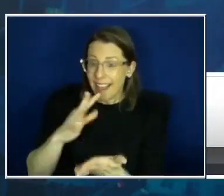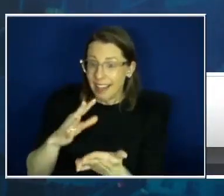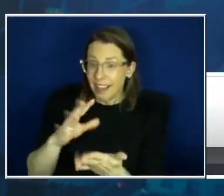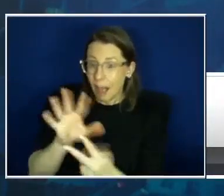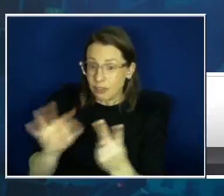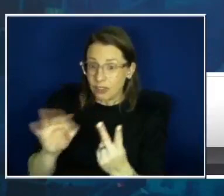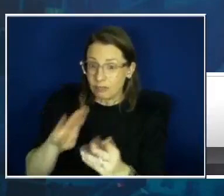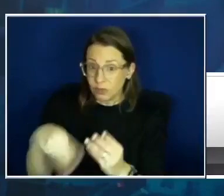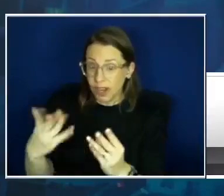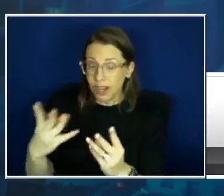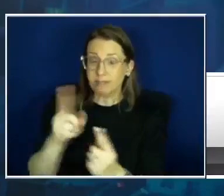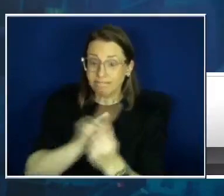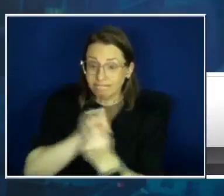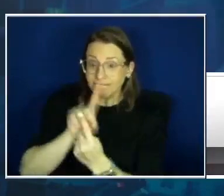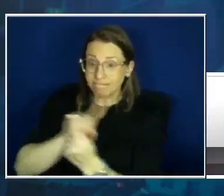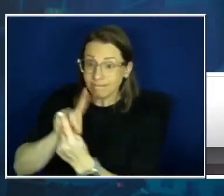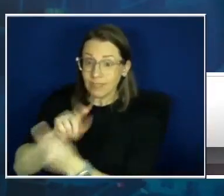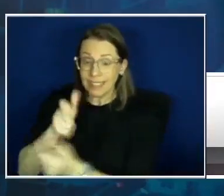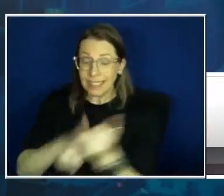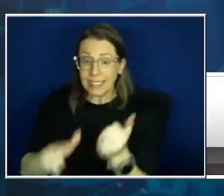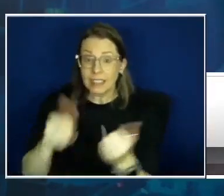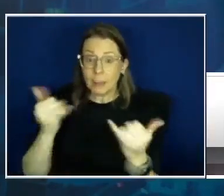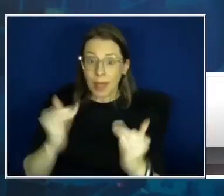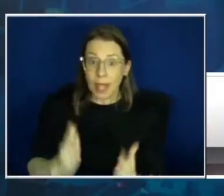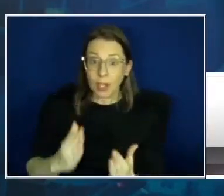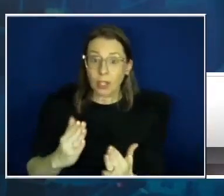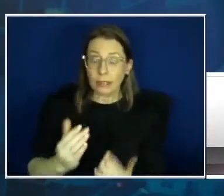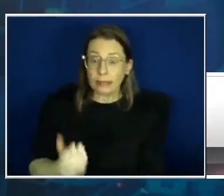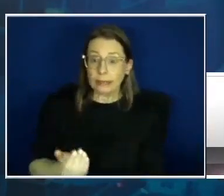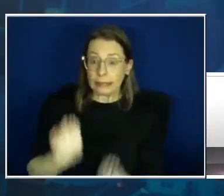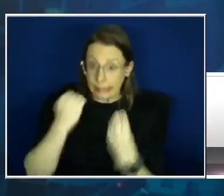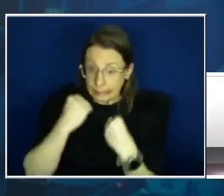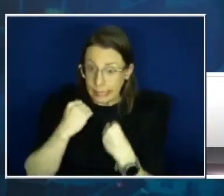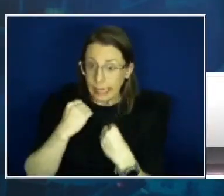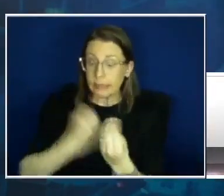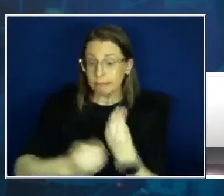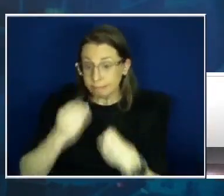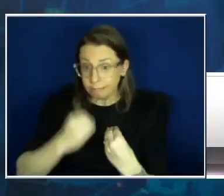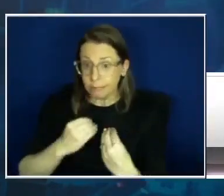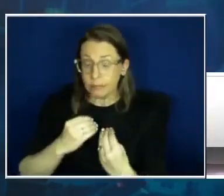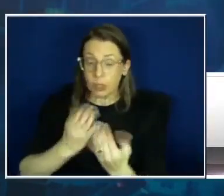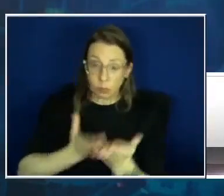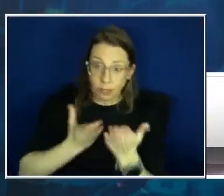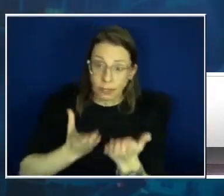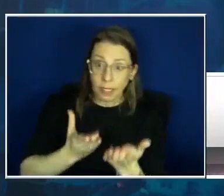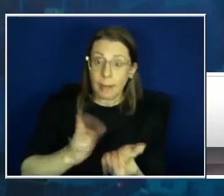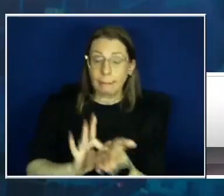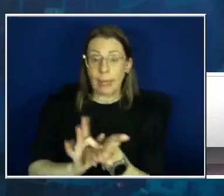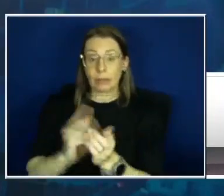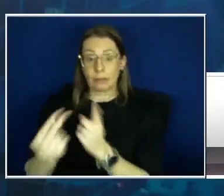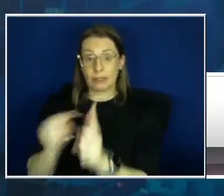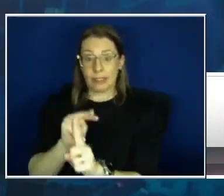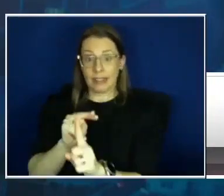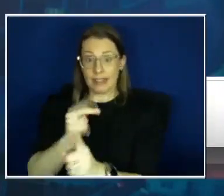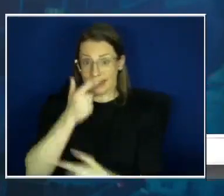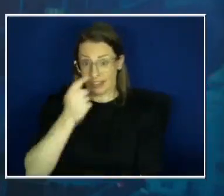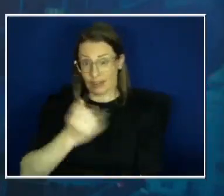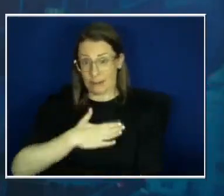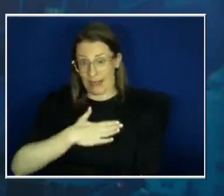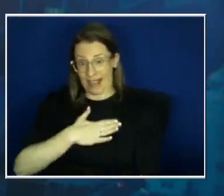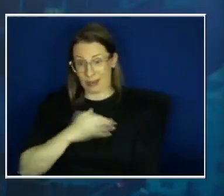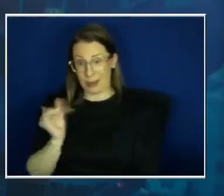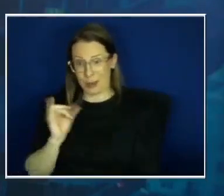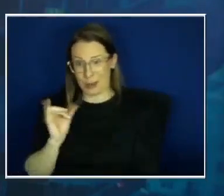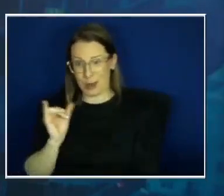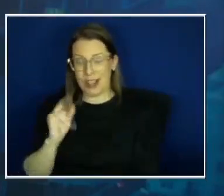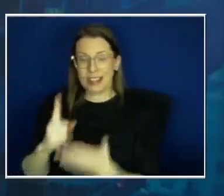each of the players to go over their intake to make some recommendations. From the medical standpoint, that's a huge interest of mine as well. And so something